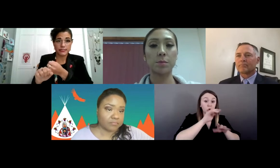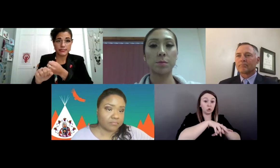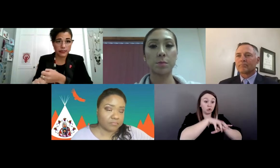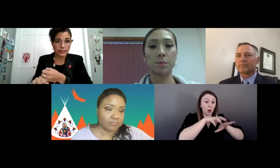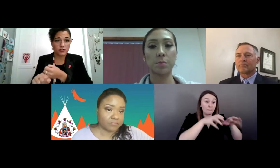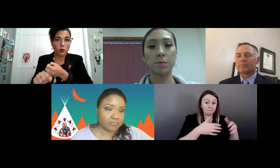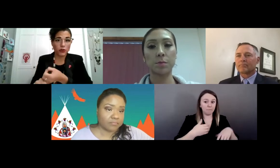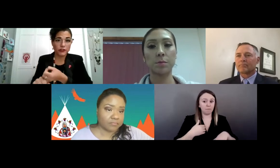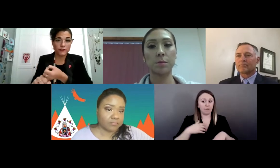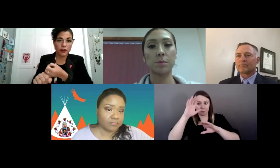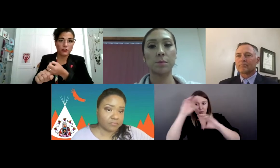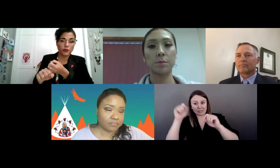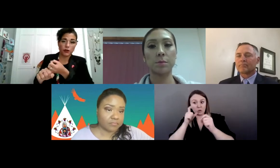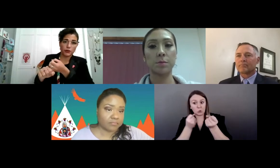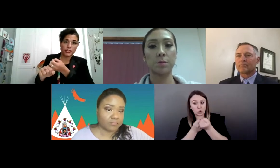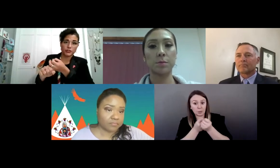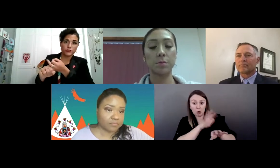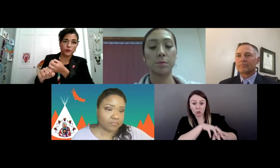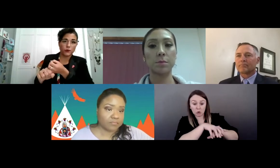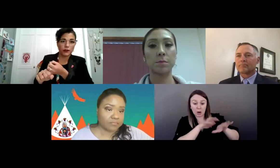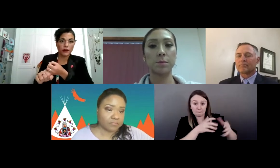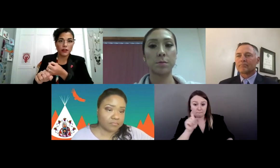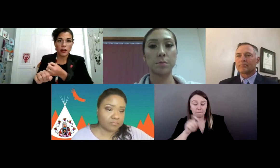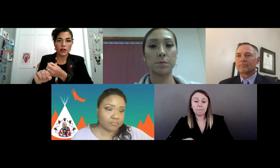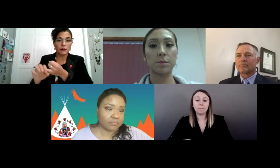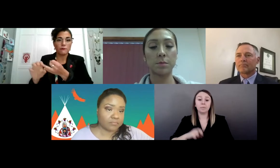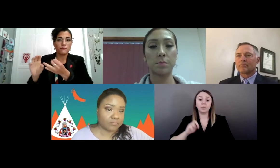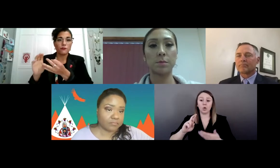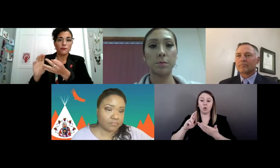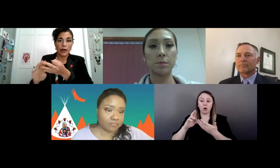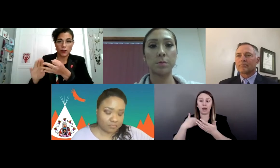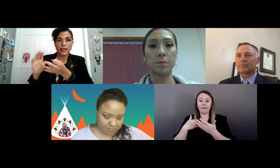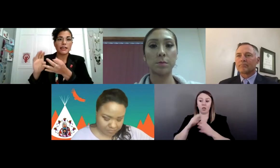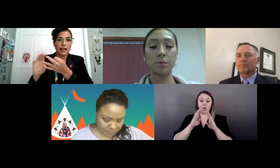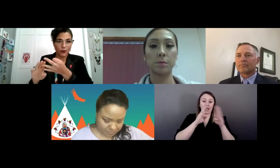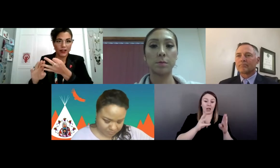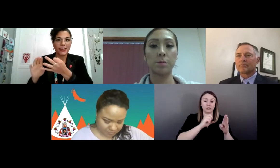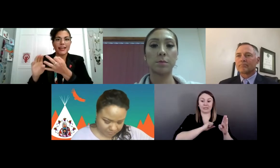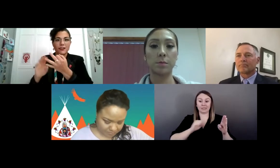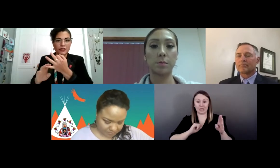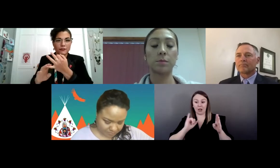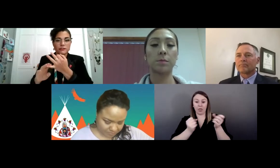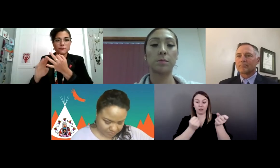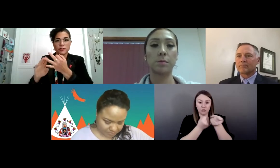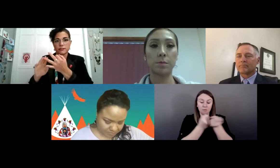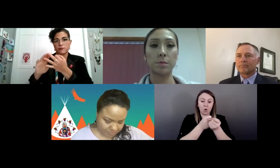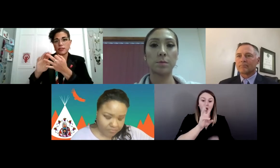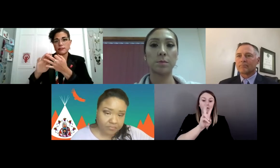House and a Senate that's supportive of appropriations for VAWA and EQUA and all of